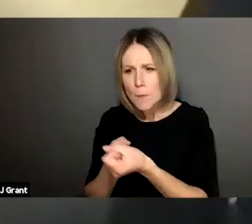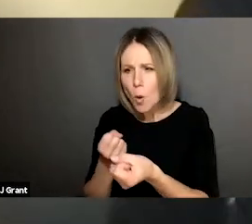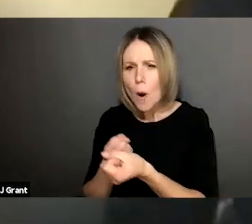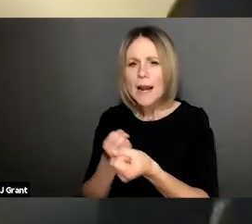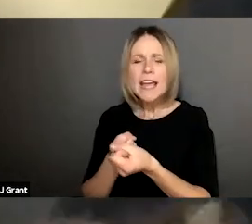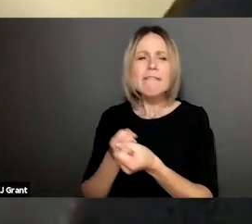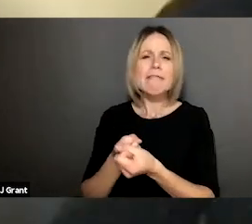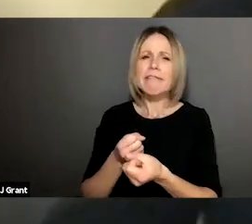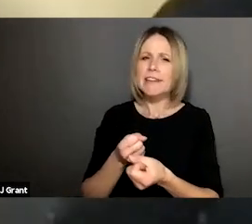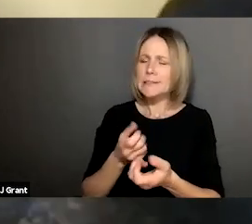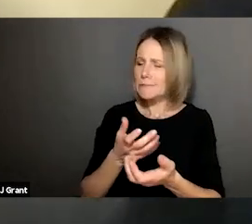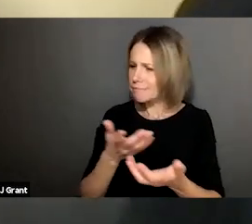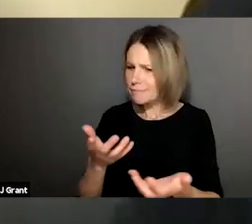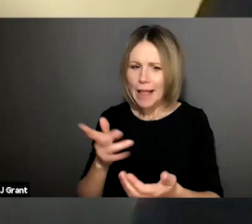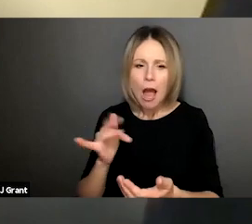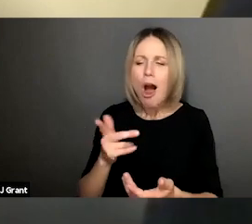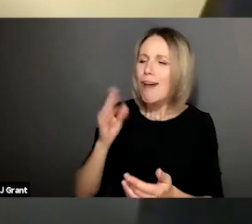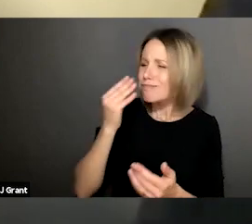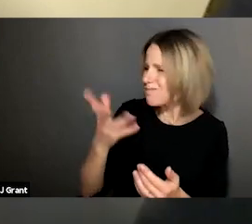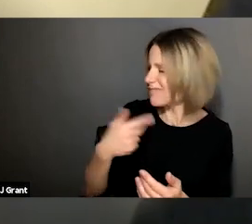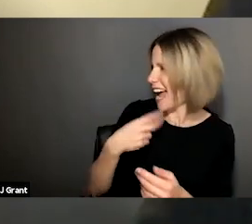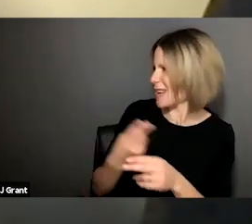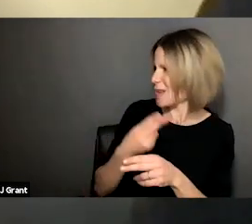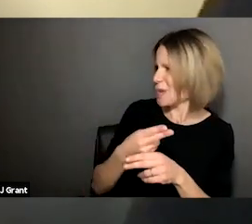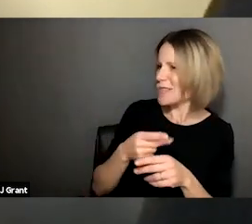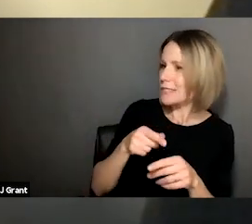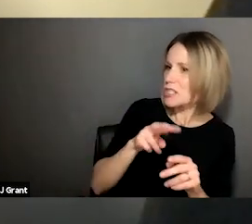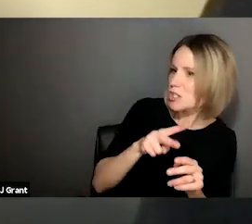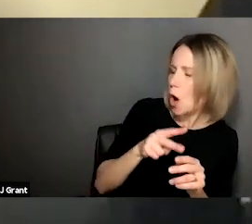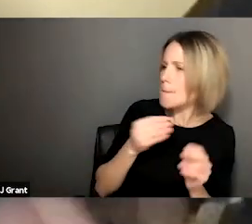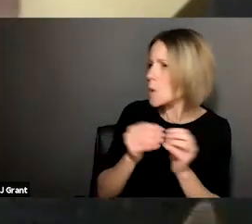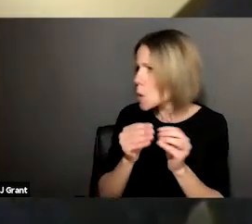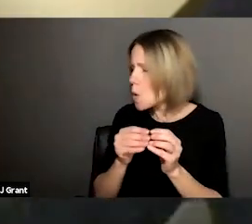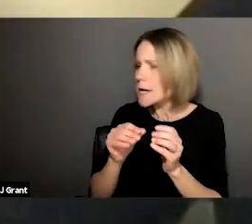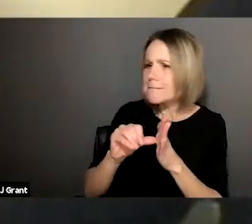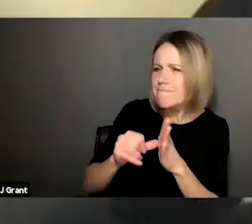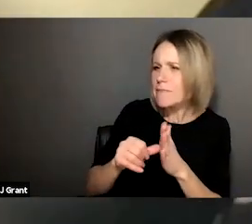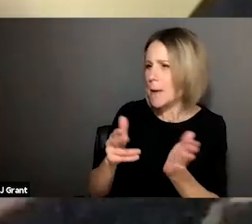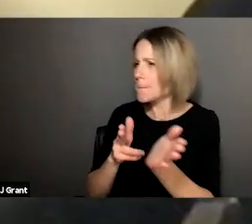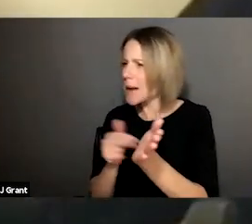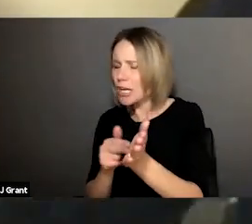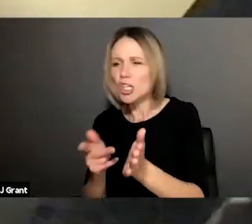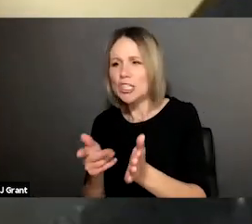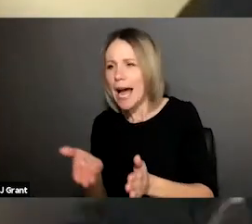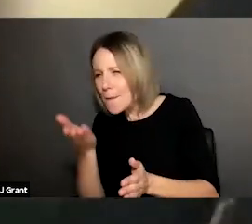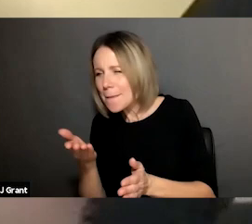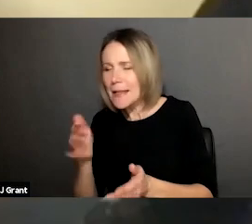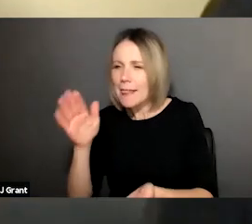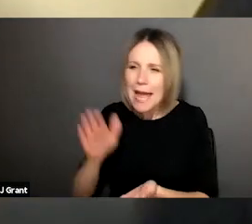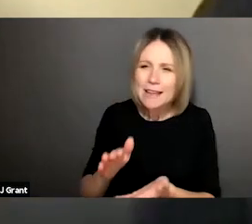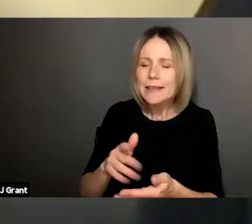much salt, or I thought this had too much butter, try it at a higher temperature, I love this recipe,